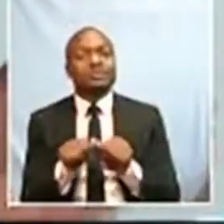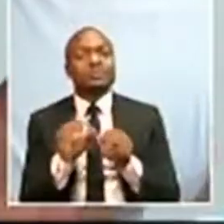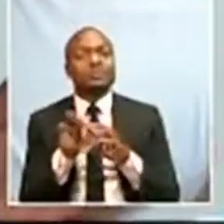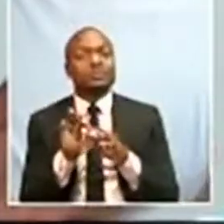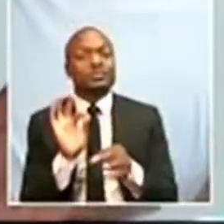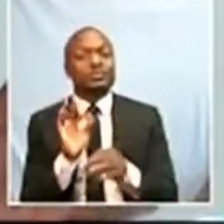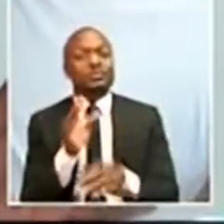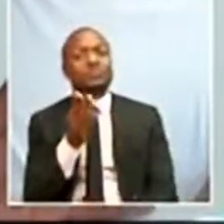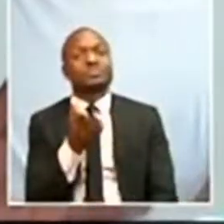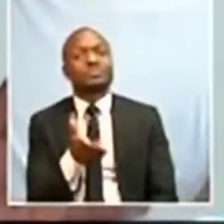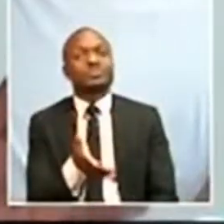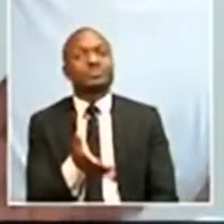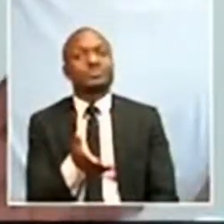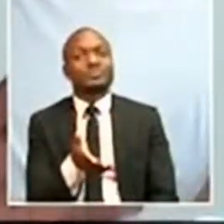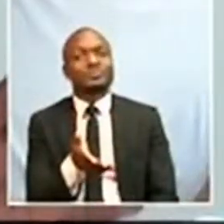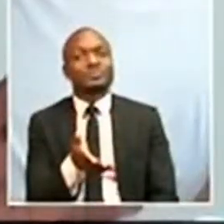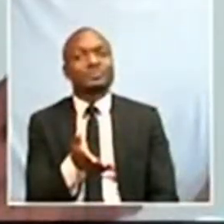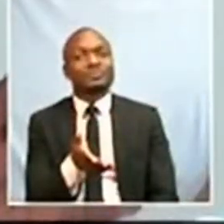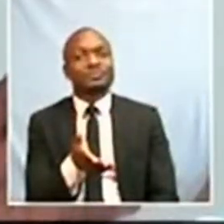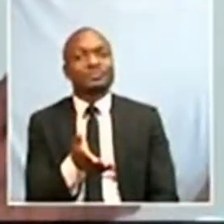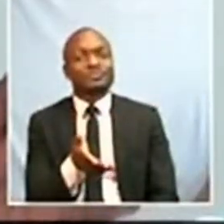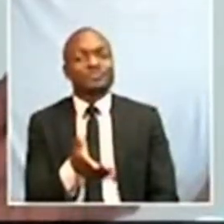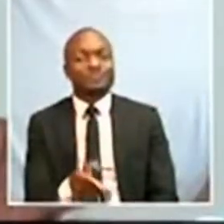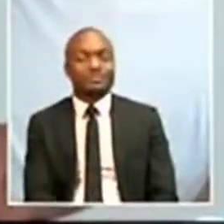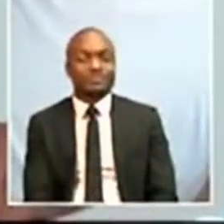found on the ground.